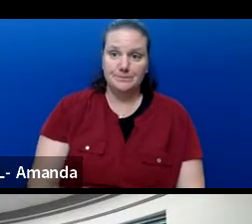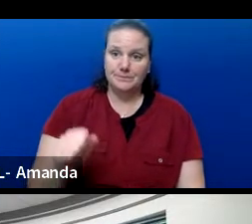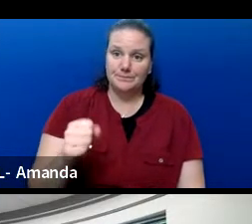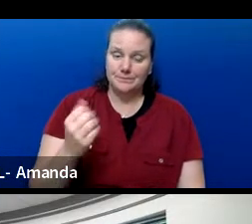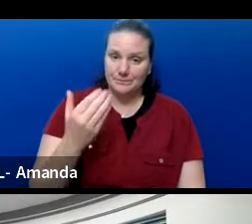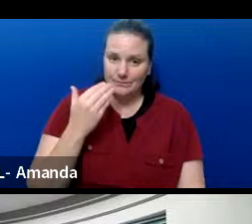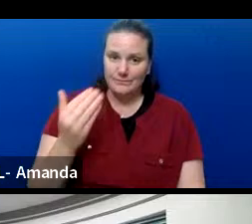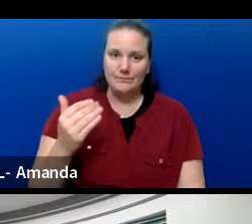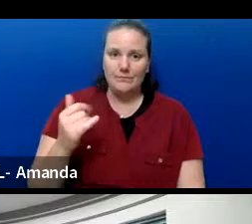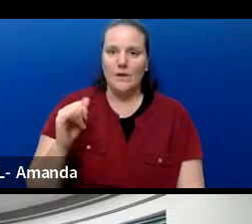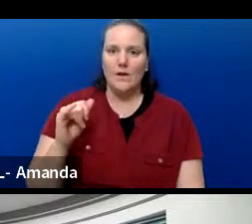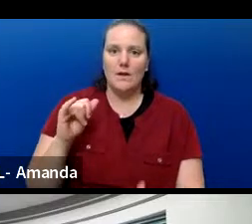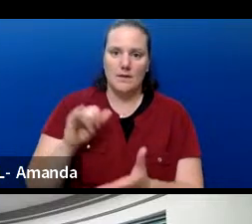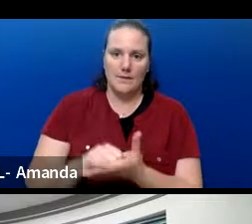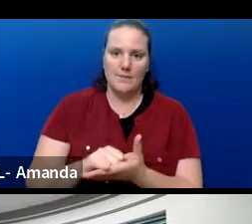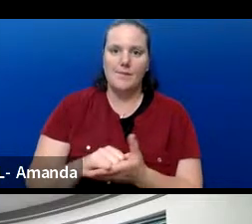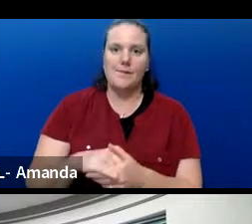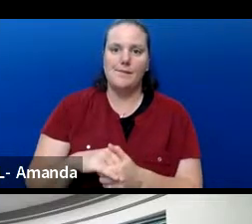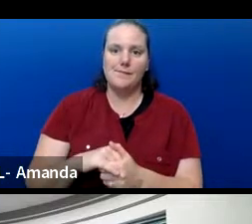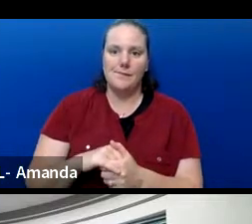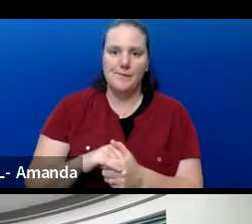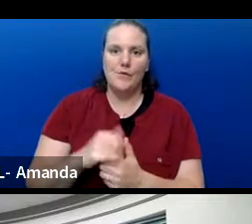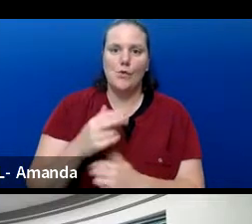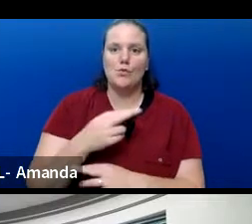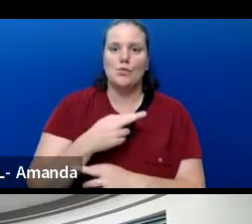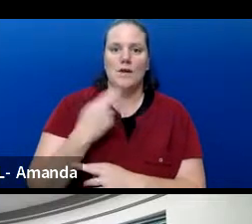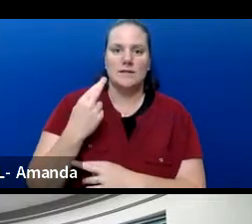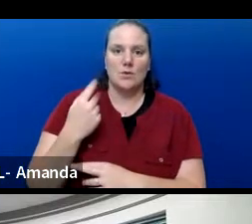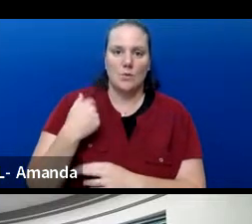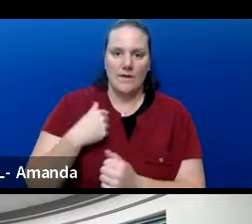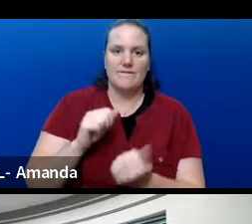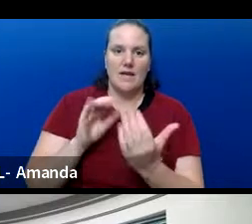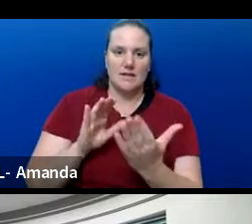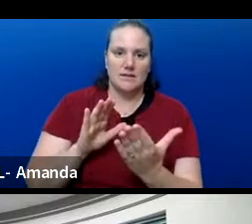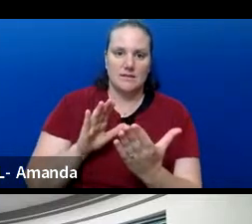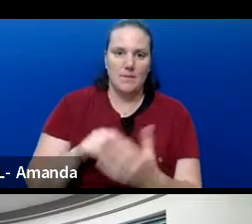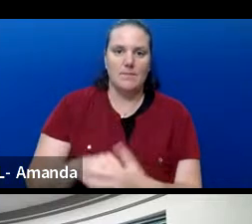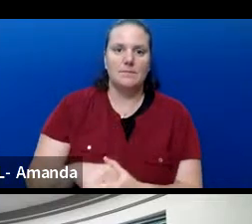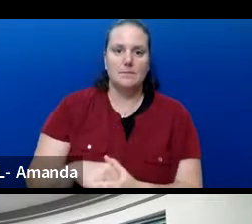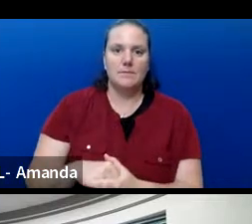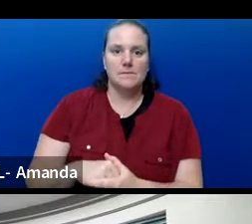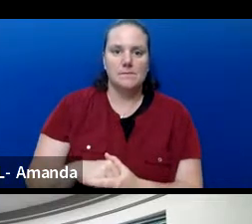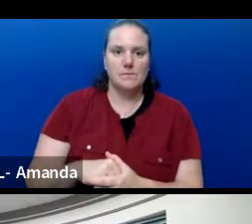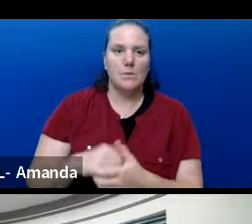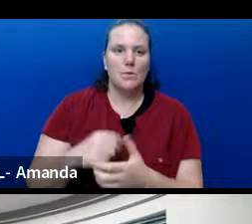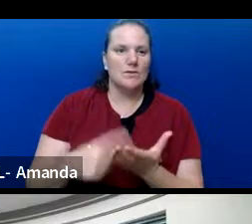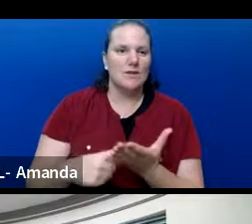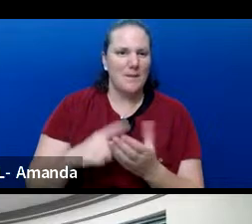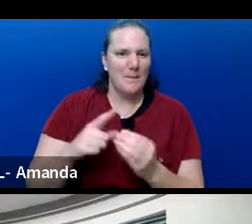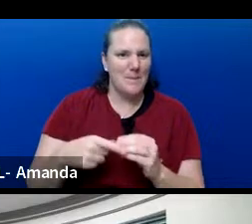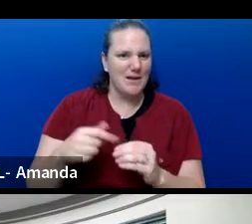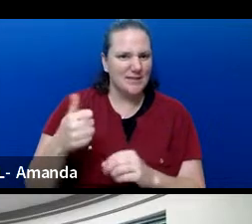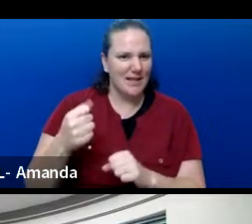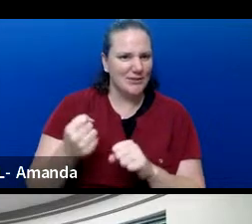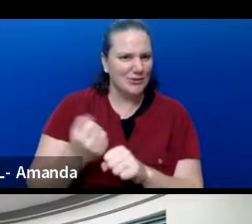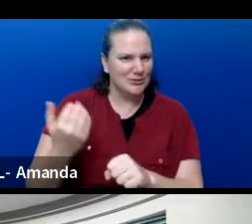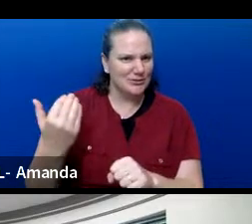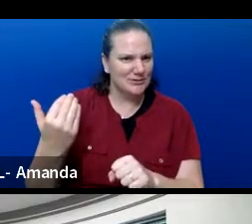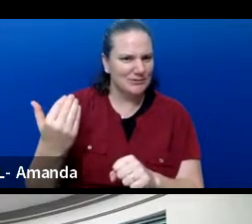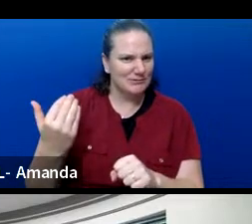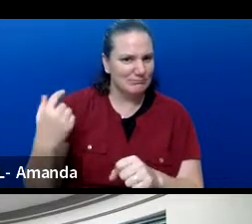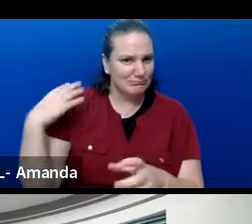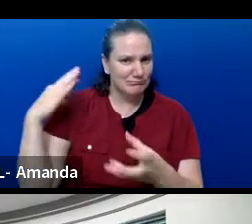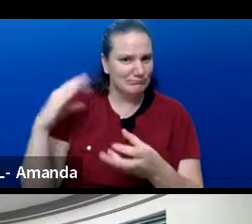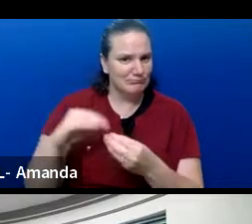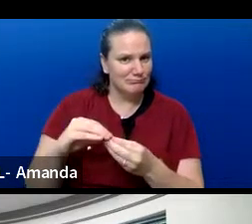was that's the risk that this faces, because we're talking a decade or so, right, of work.